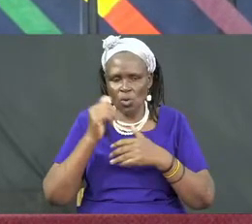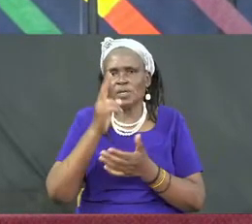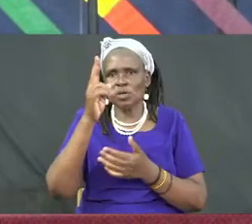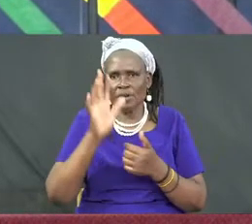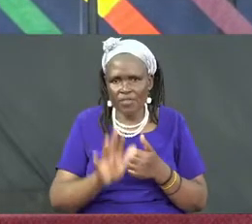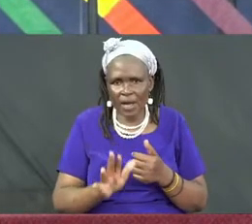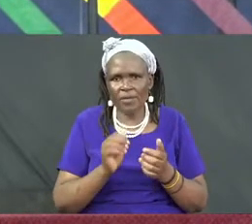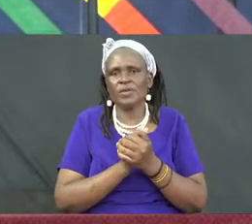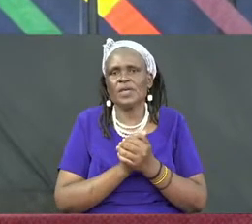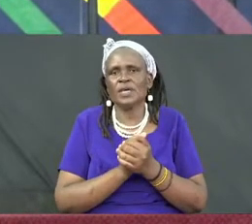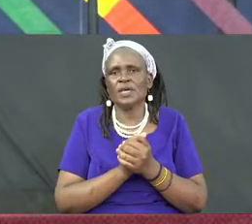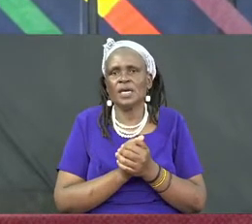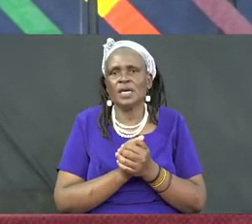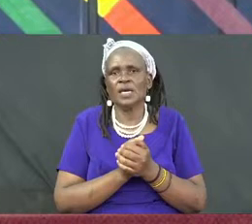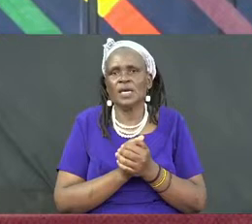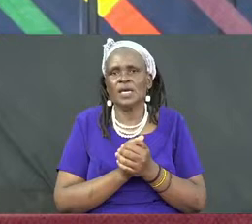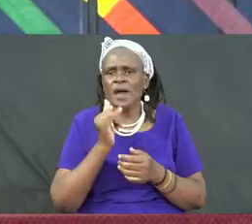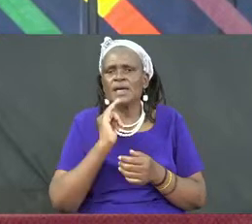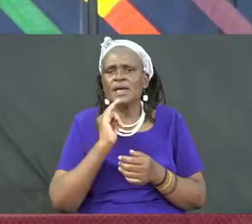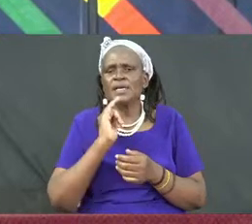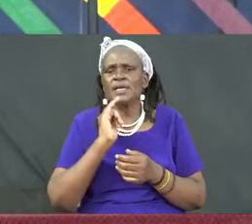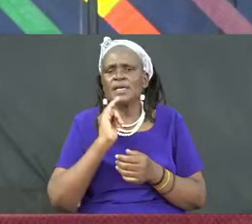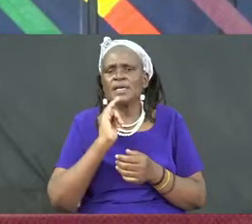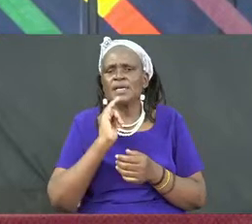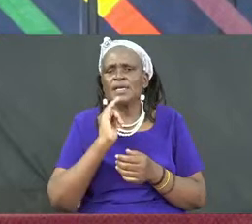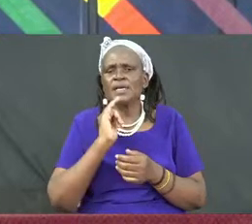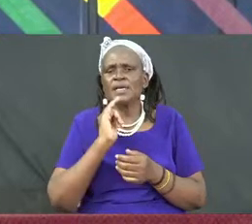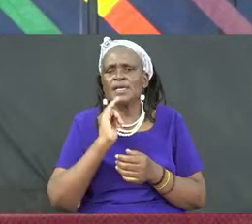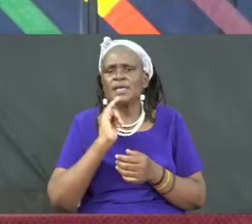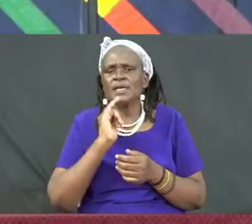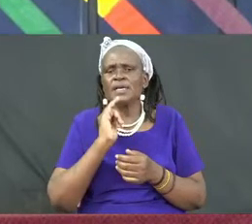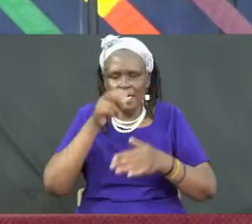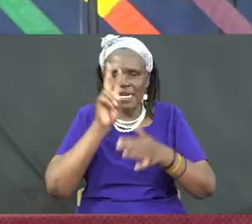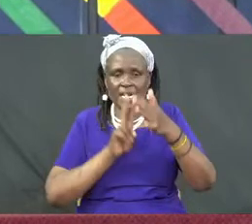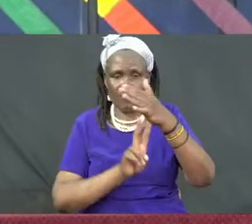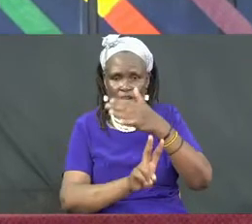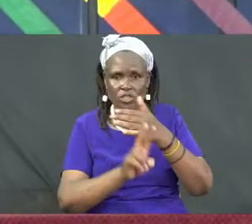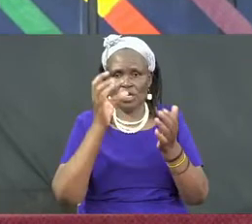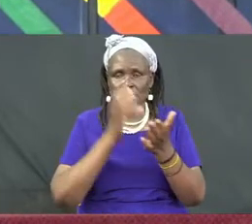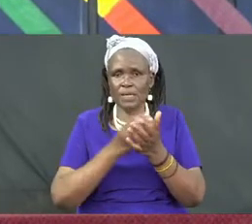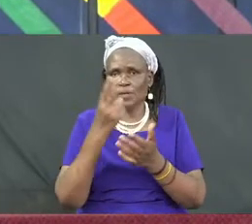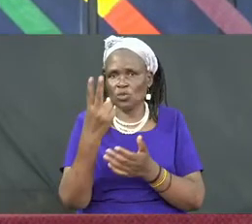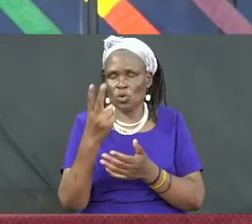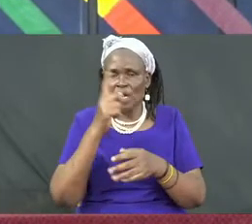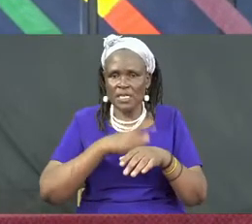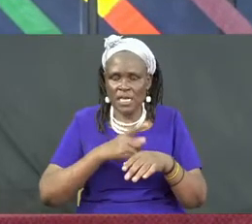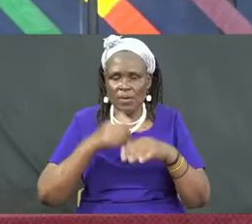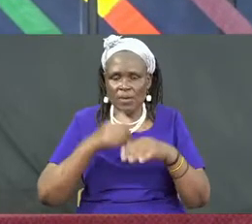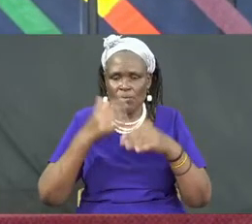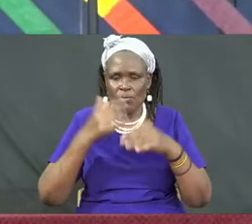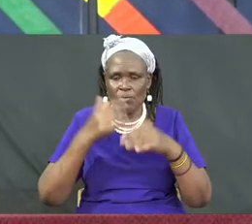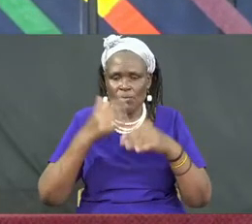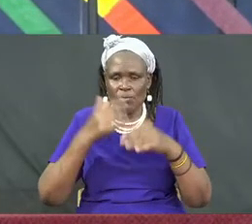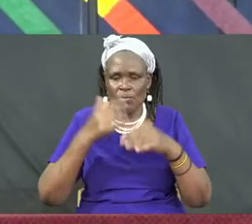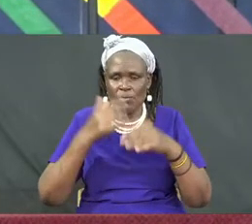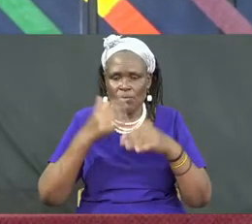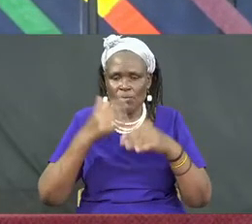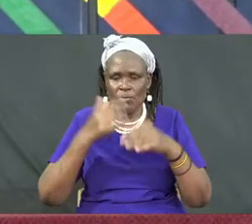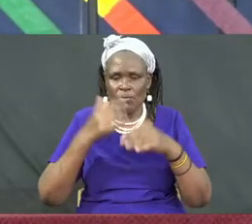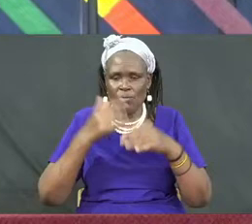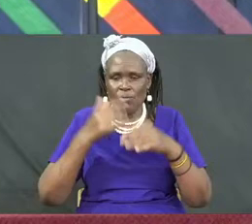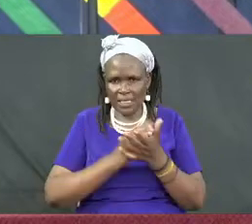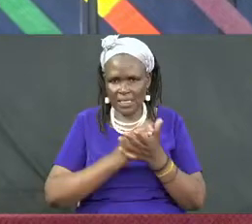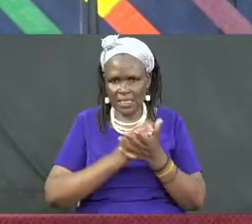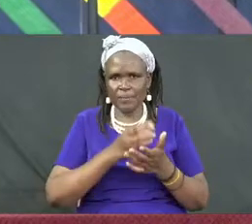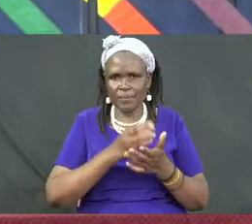away. So why is he mentioned now in Revelation chapter 2? When you read Numbers chapter 31, verse 16, this is what the Bible